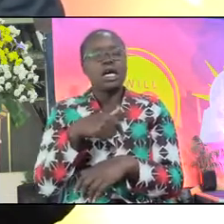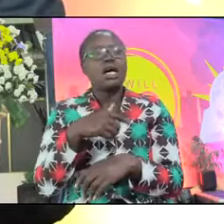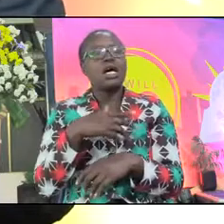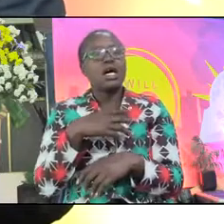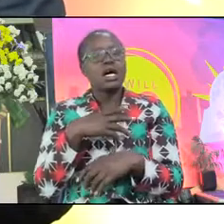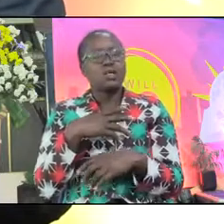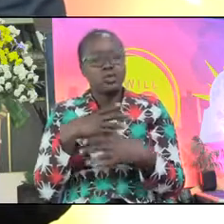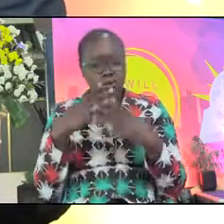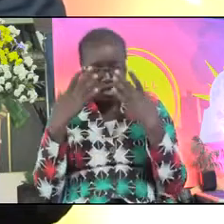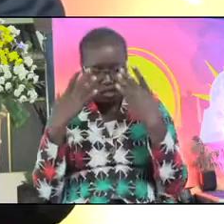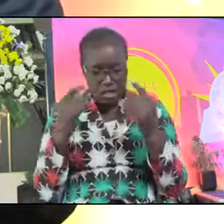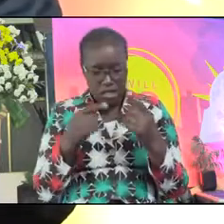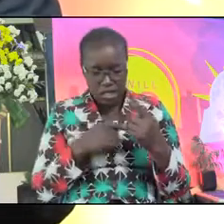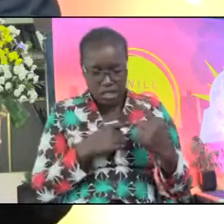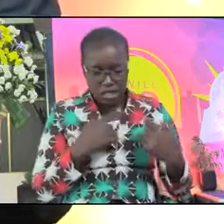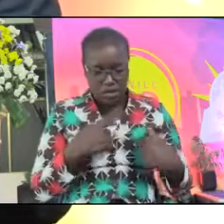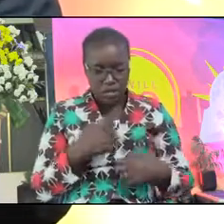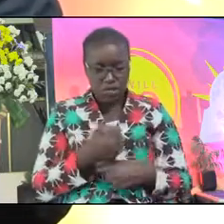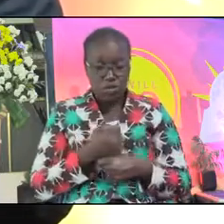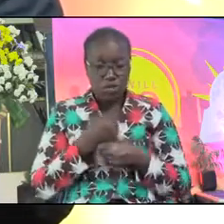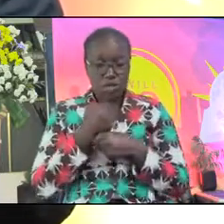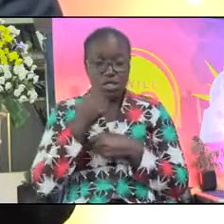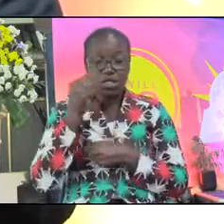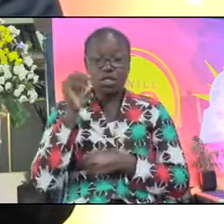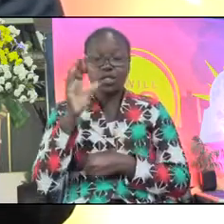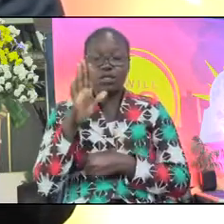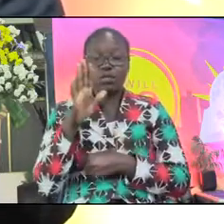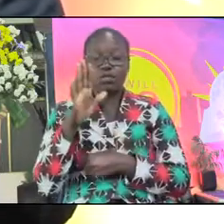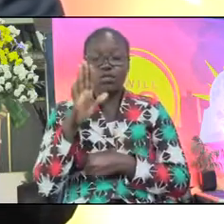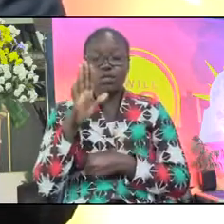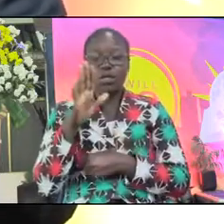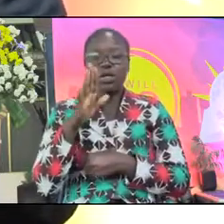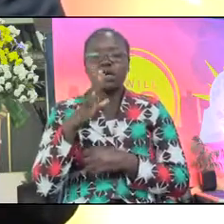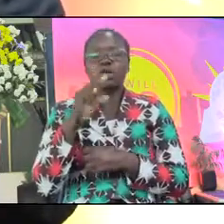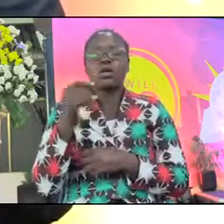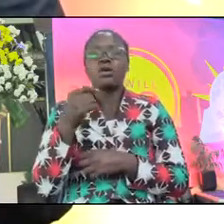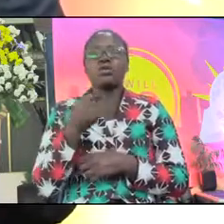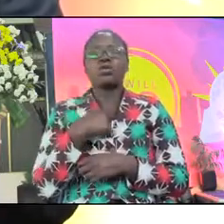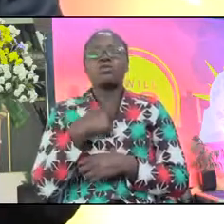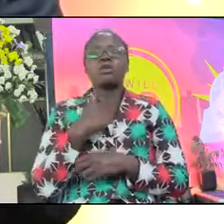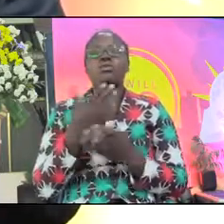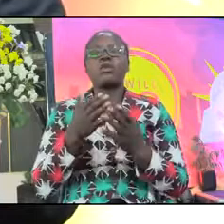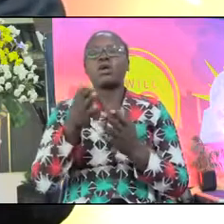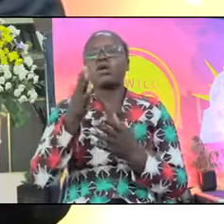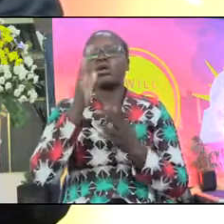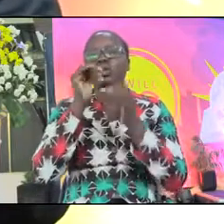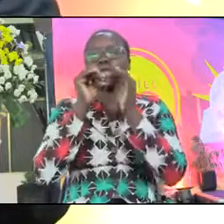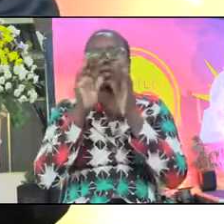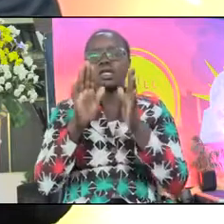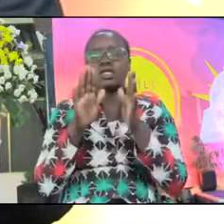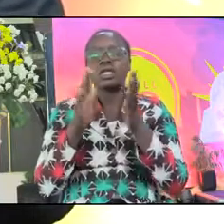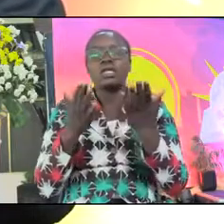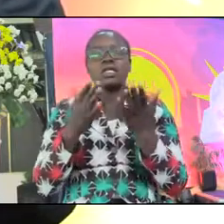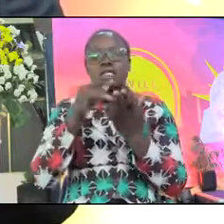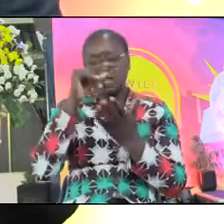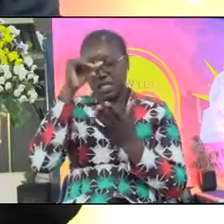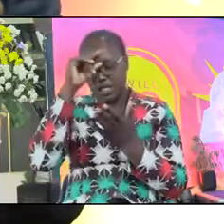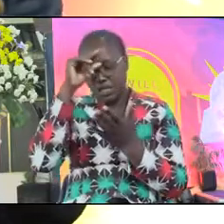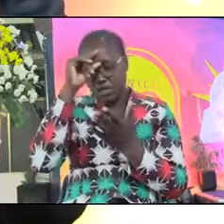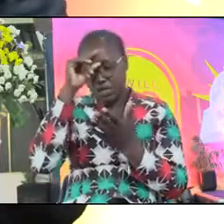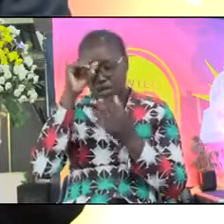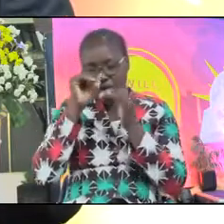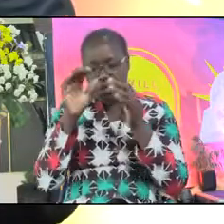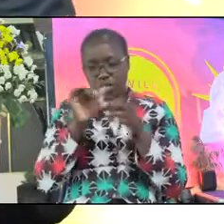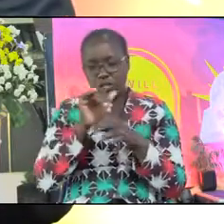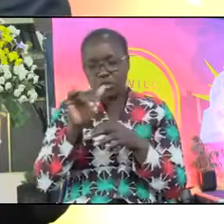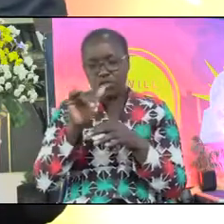resolve in our hearts that we're going to trust Him, come what may. May God bless this encampment. May God bless